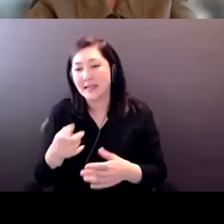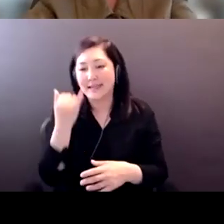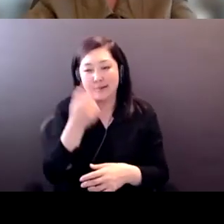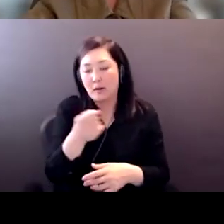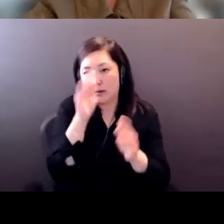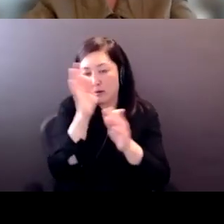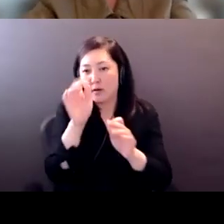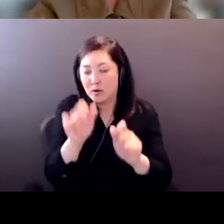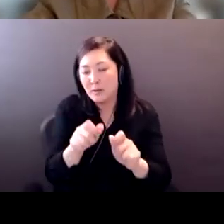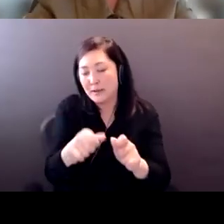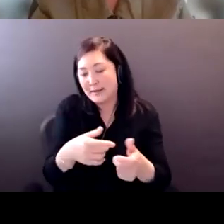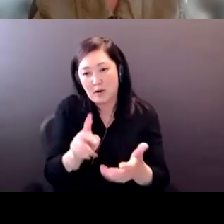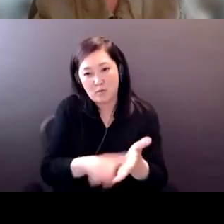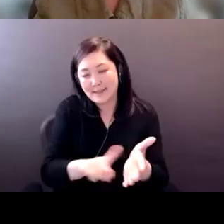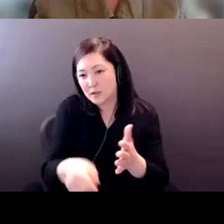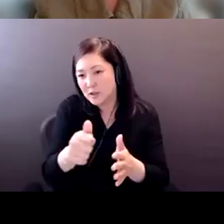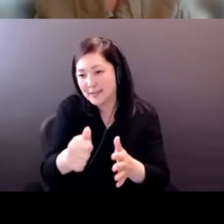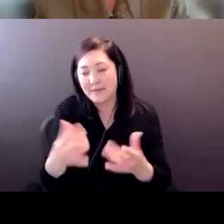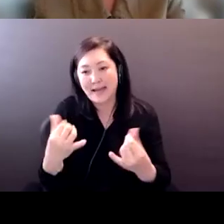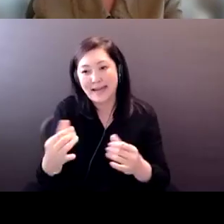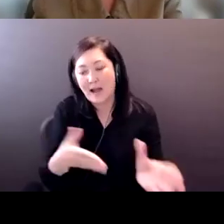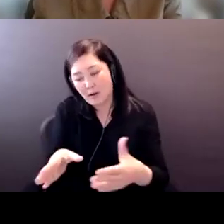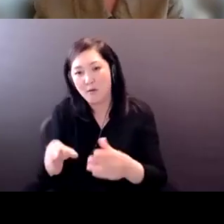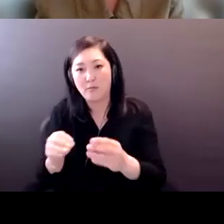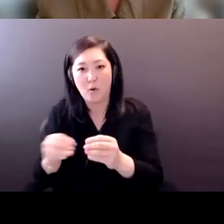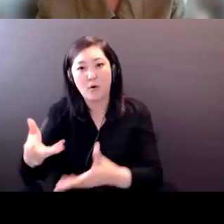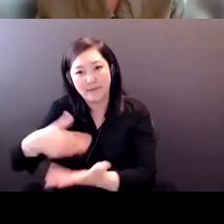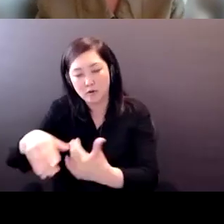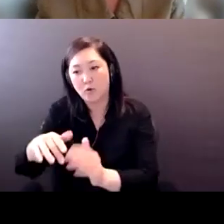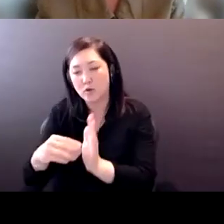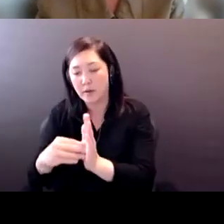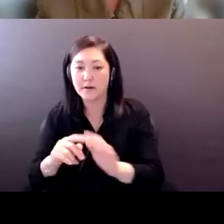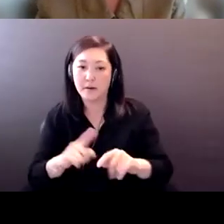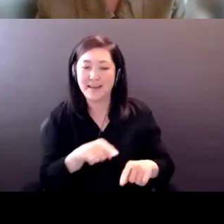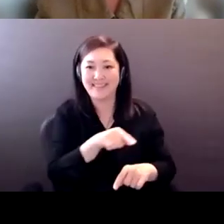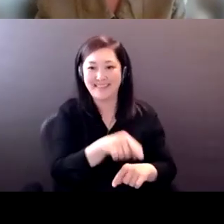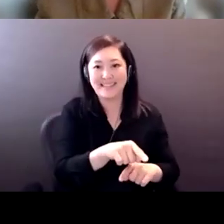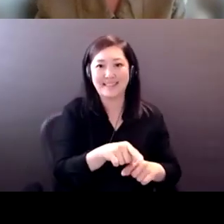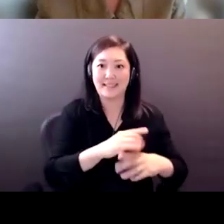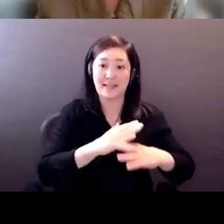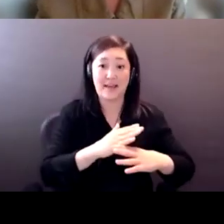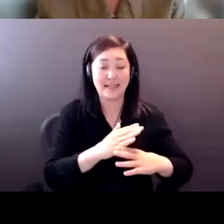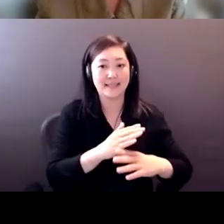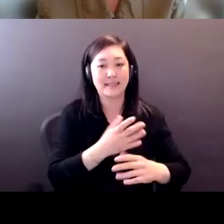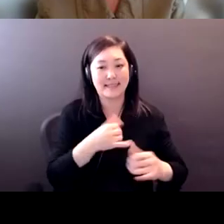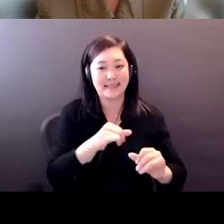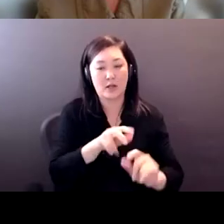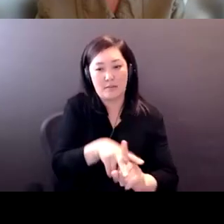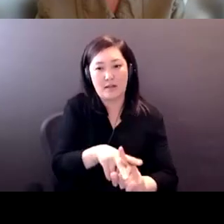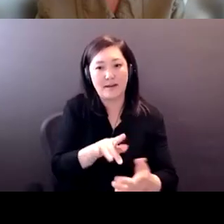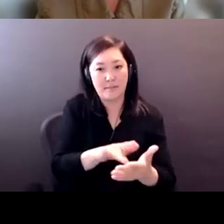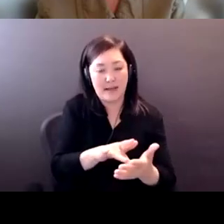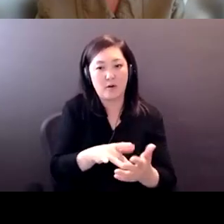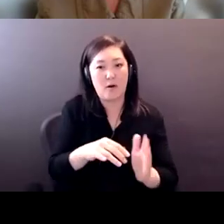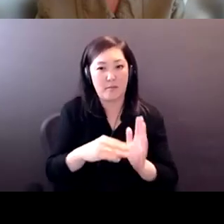disability, which works with the medical model. Anyways, but for so